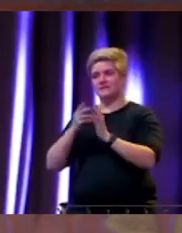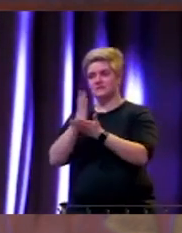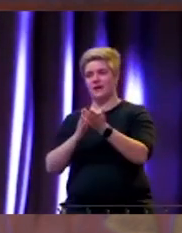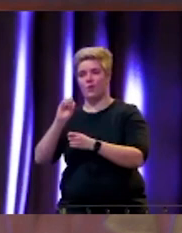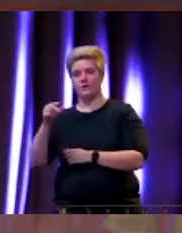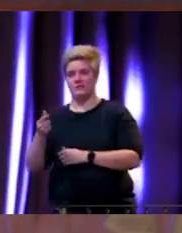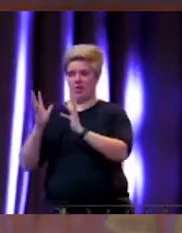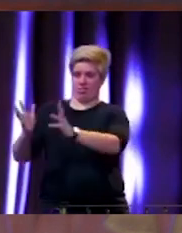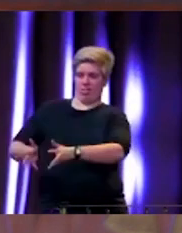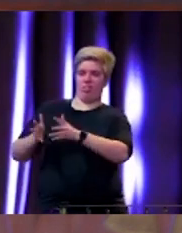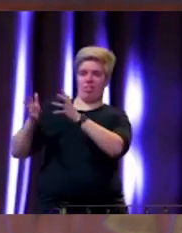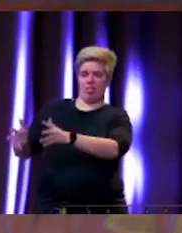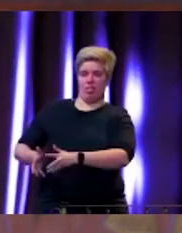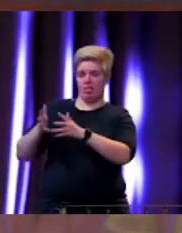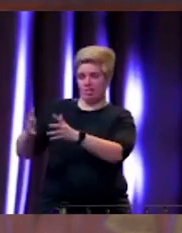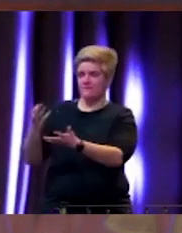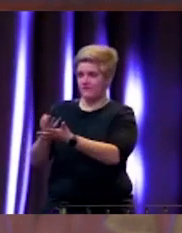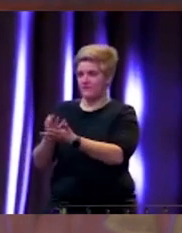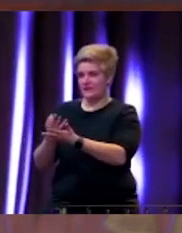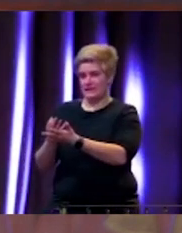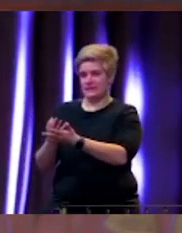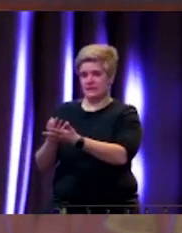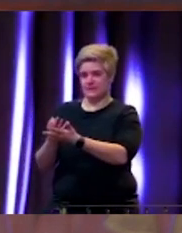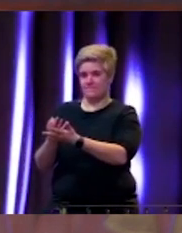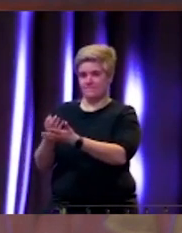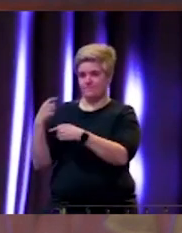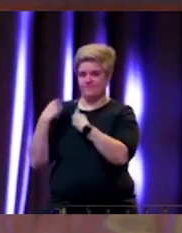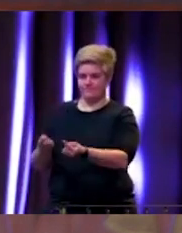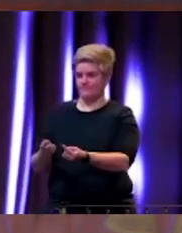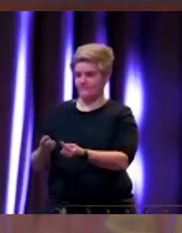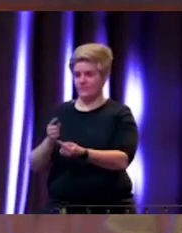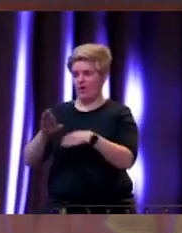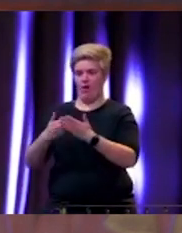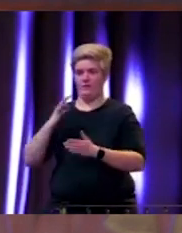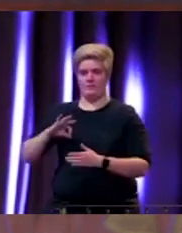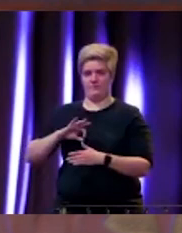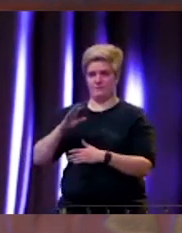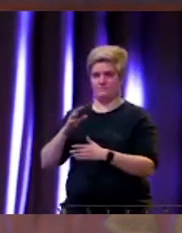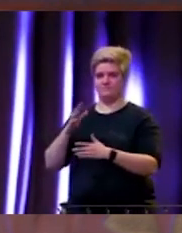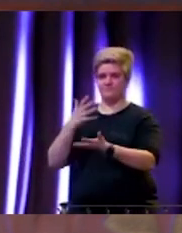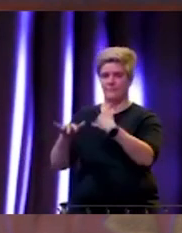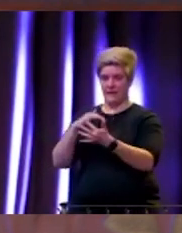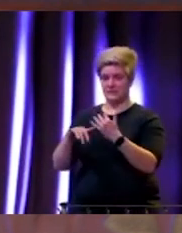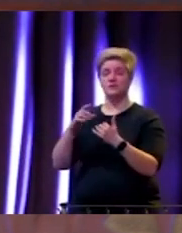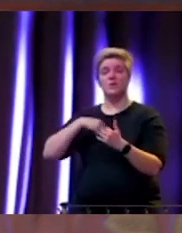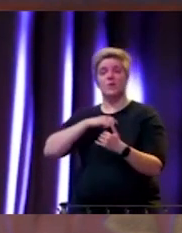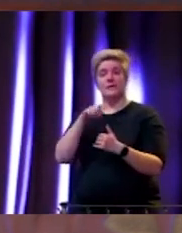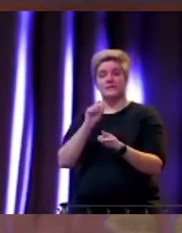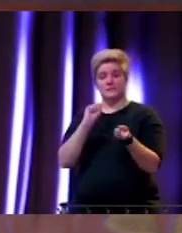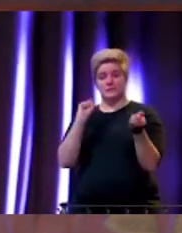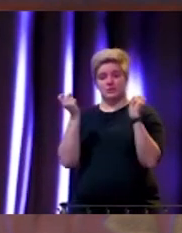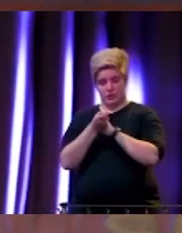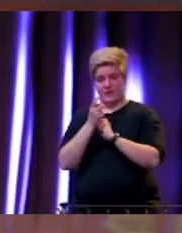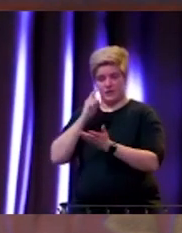funding mix, right, out of the philanthropic funding mix. So we have to change and acknowledge, right,